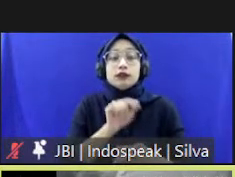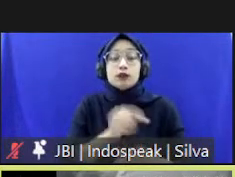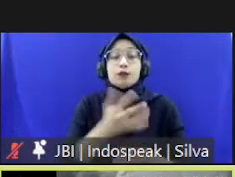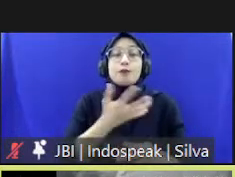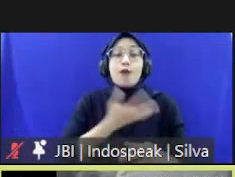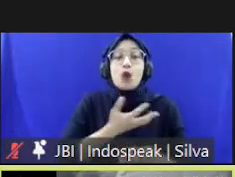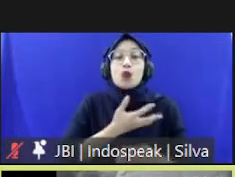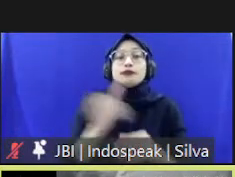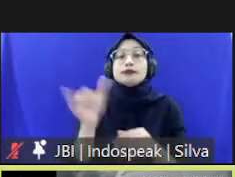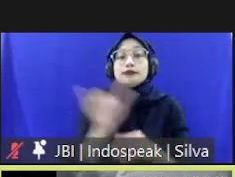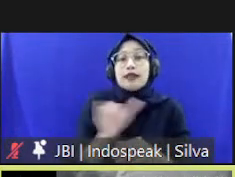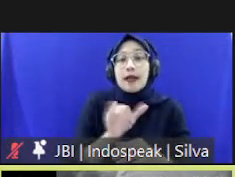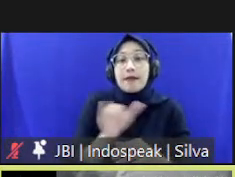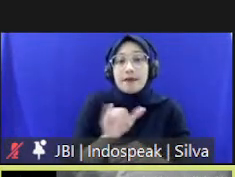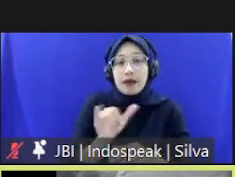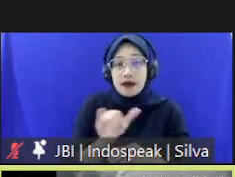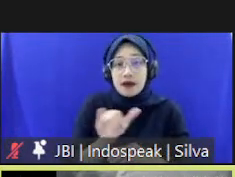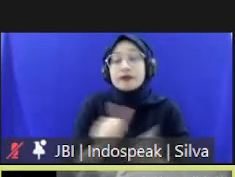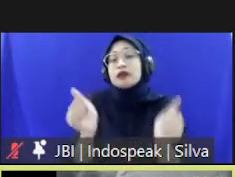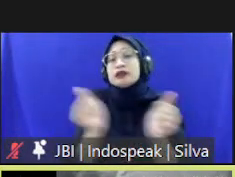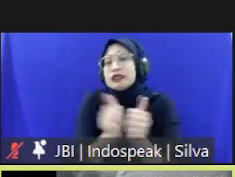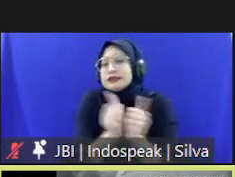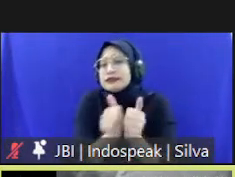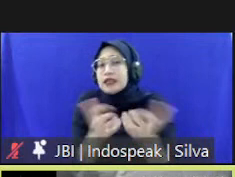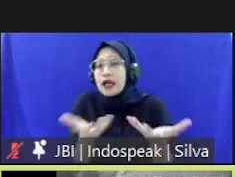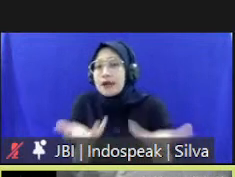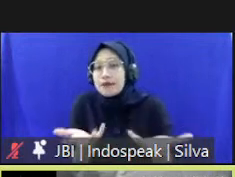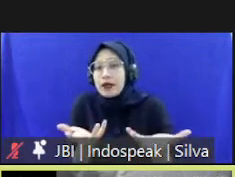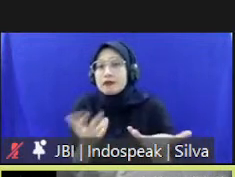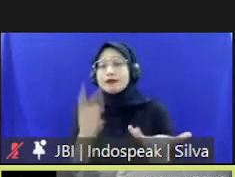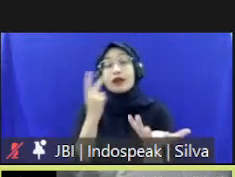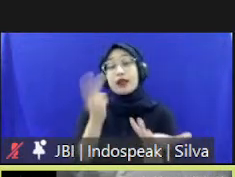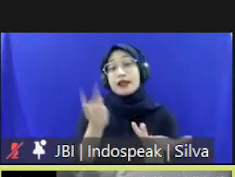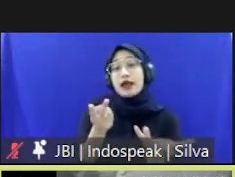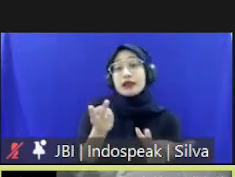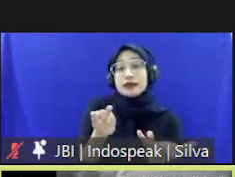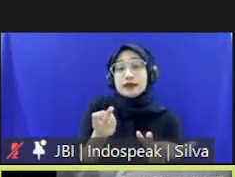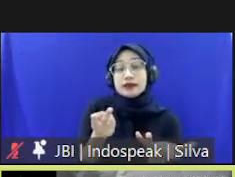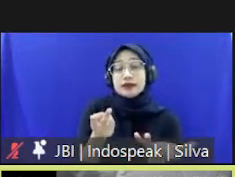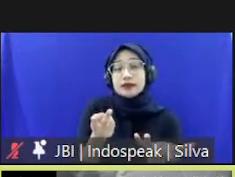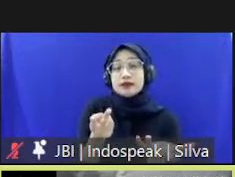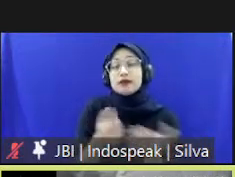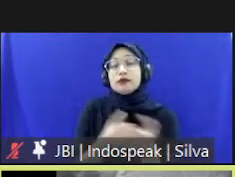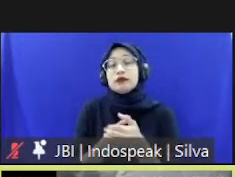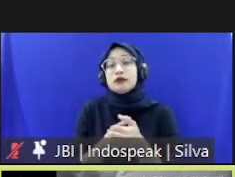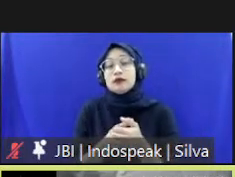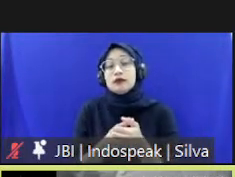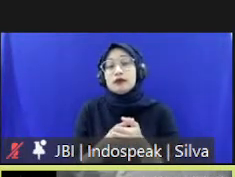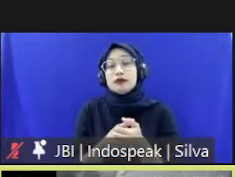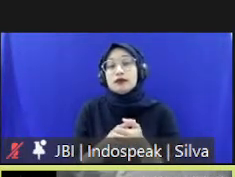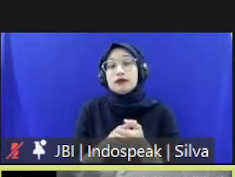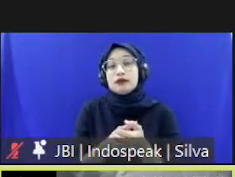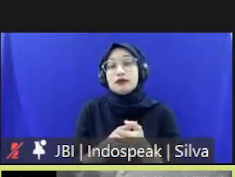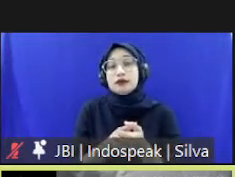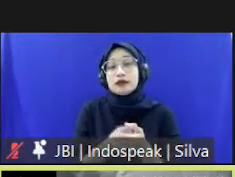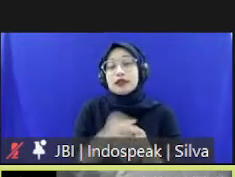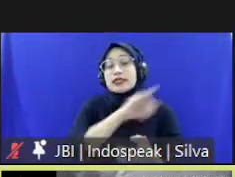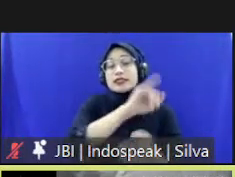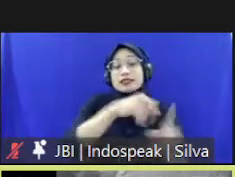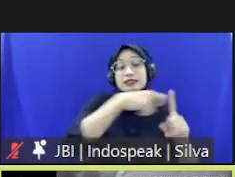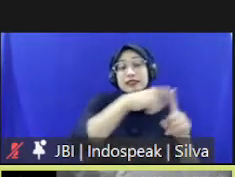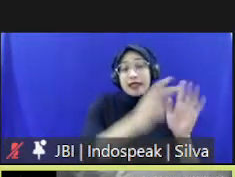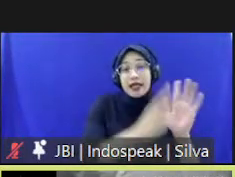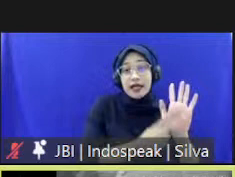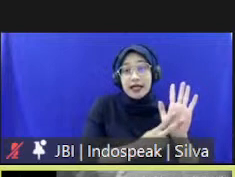nation. Now, the promise, so what we see was that actual, the coverage of JKN, which when we wrote